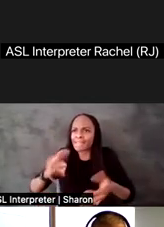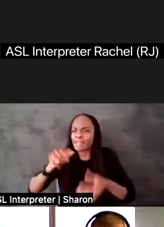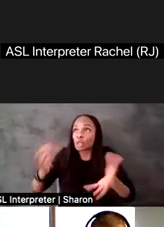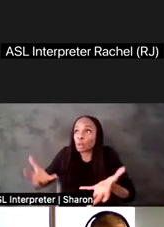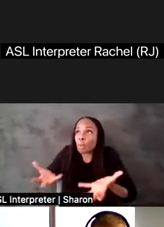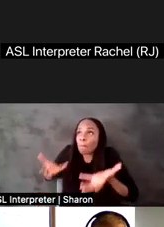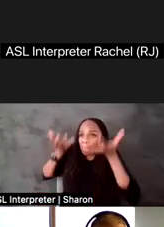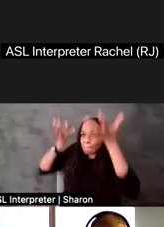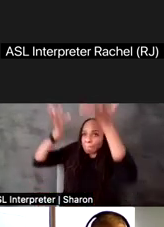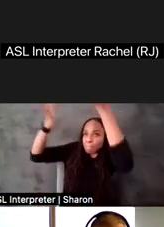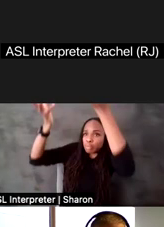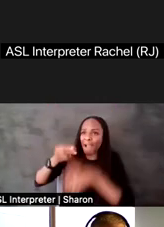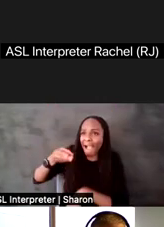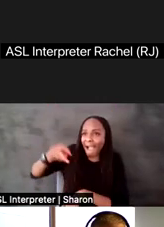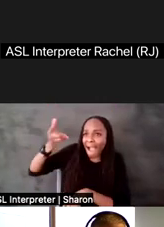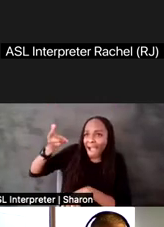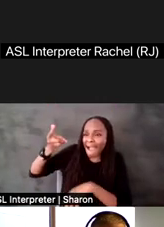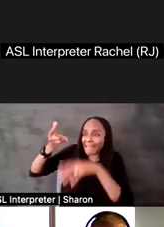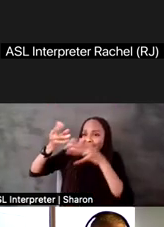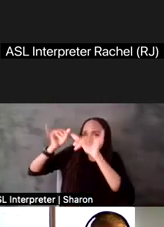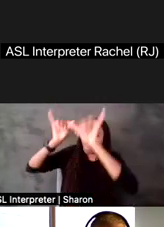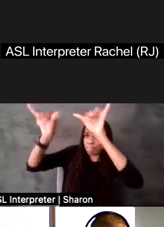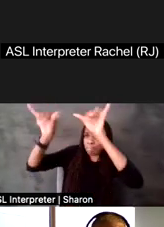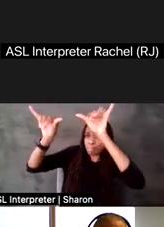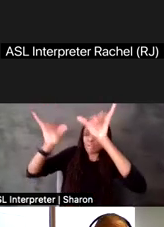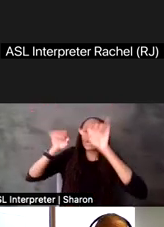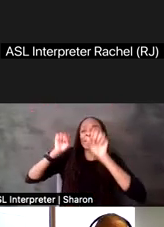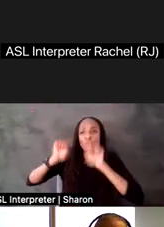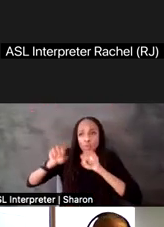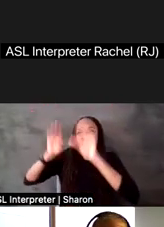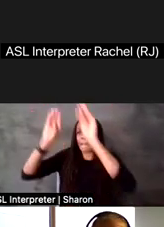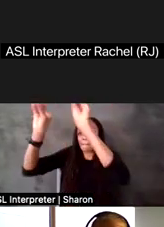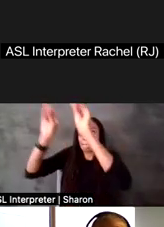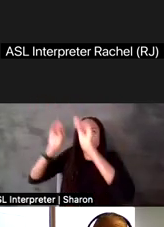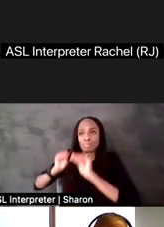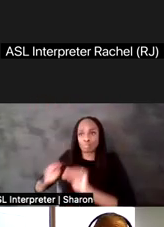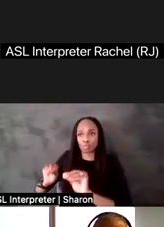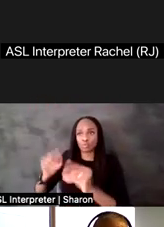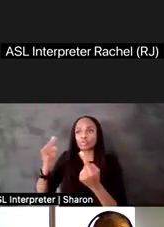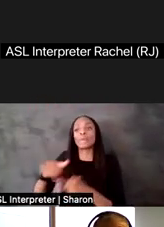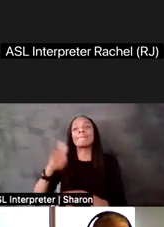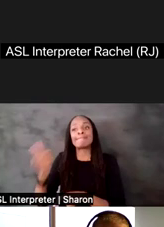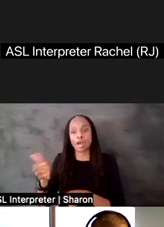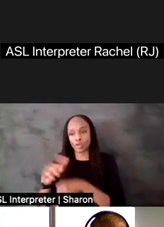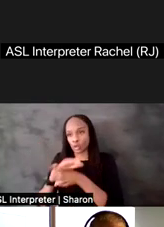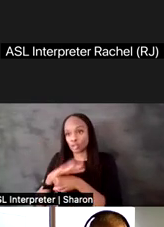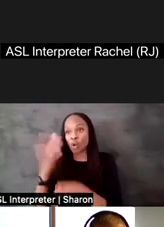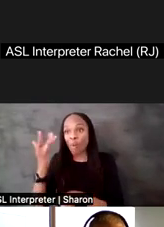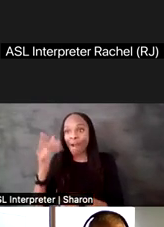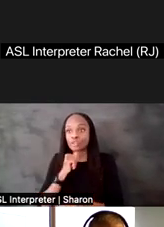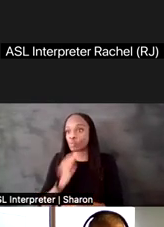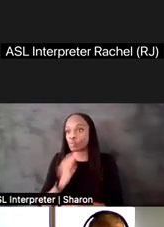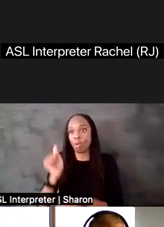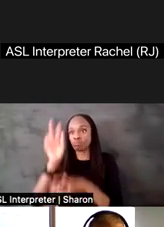way, store it up there. You can move that to find another location for that so it won't fall on you Yep. or